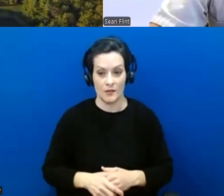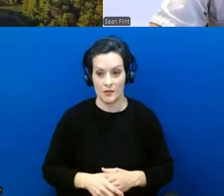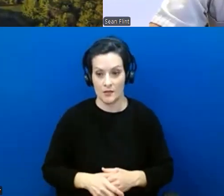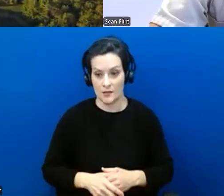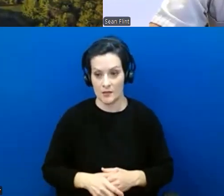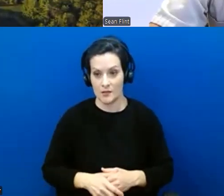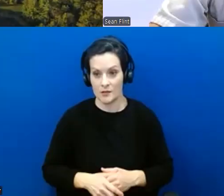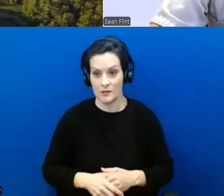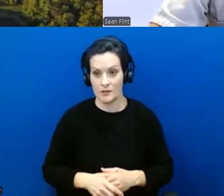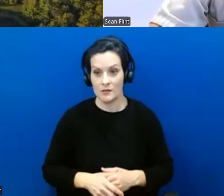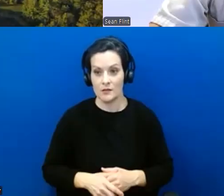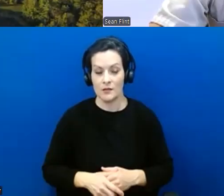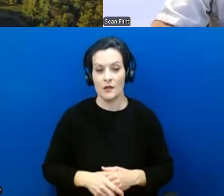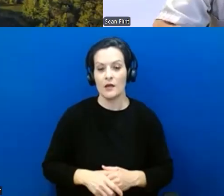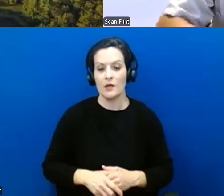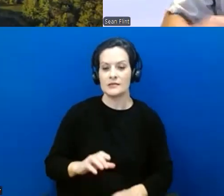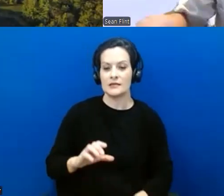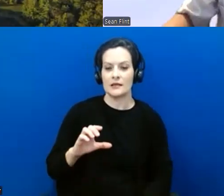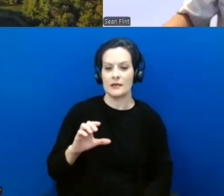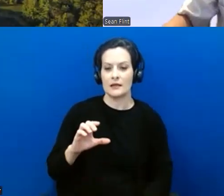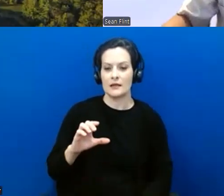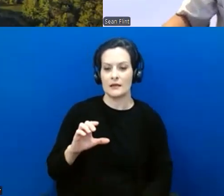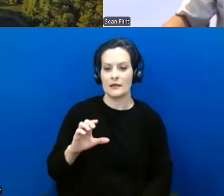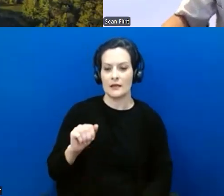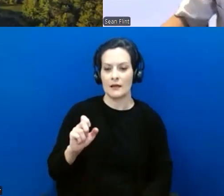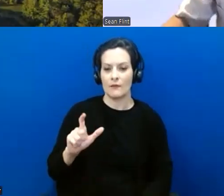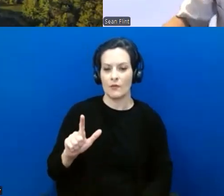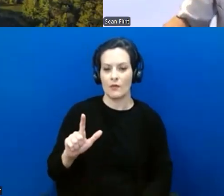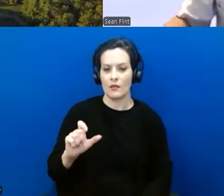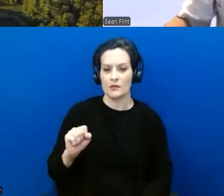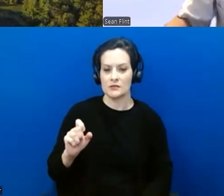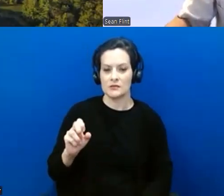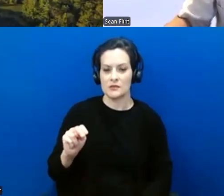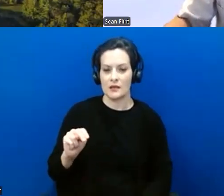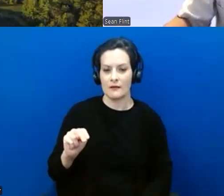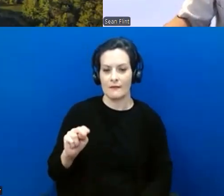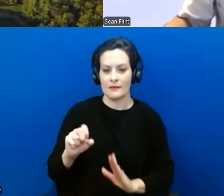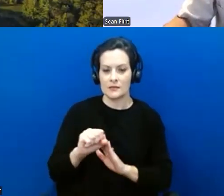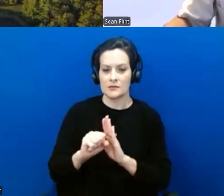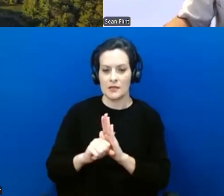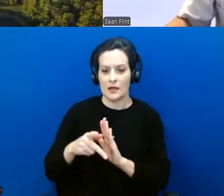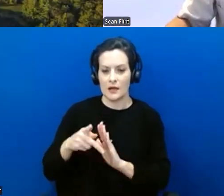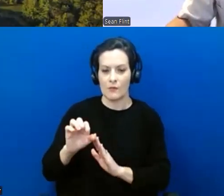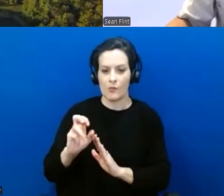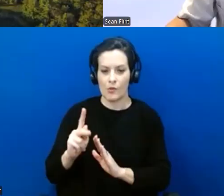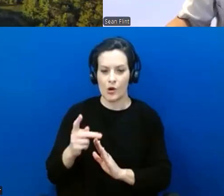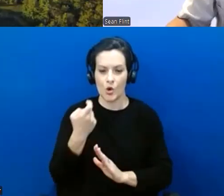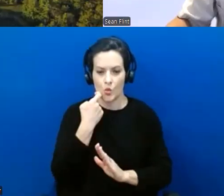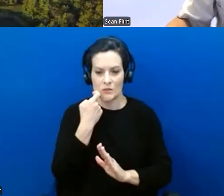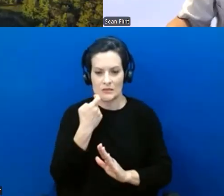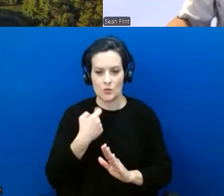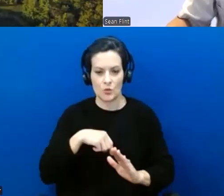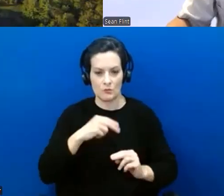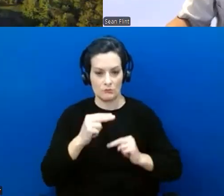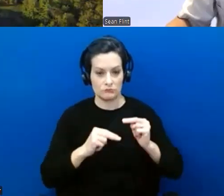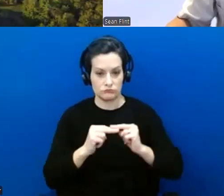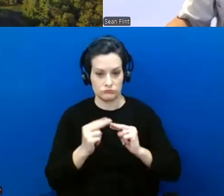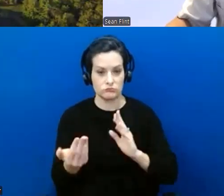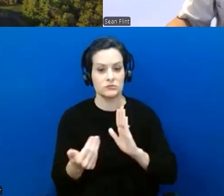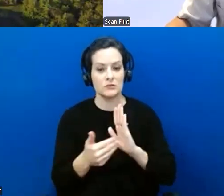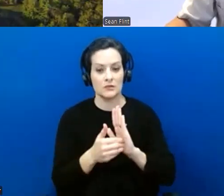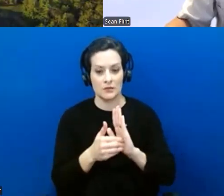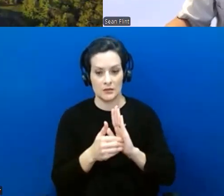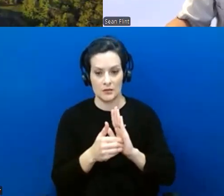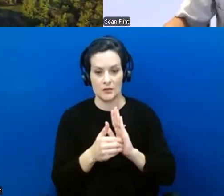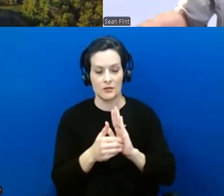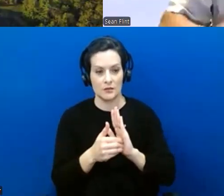in Camel Sump State Park. And so even though we were just rebuilding it, there were still trail crews out there, things